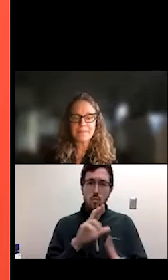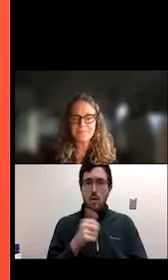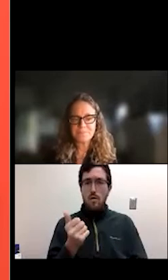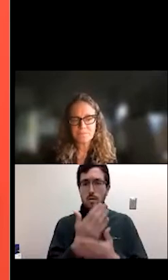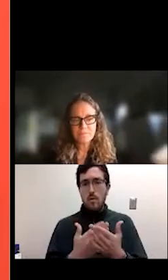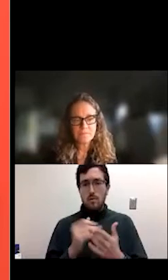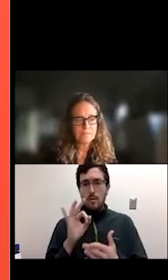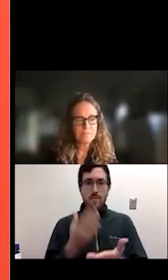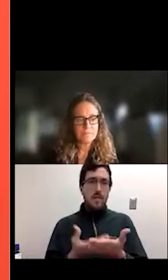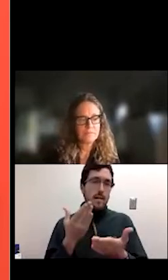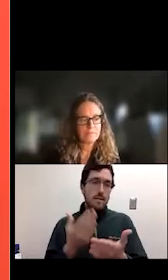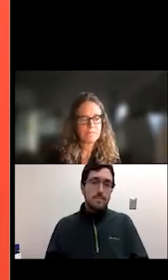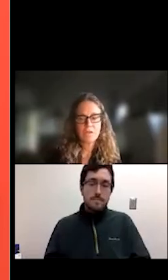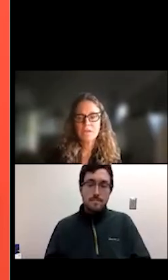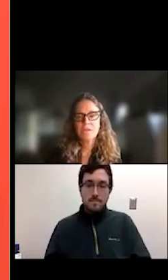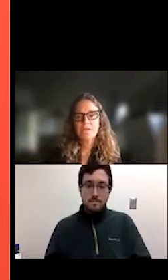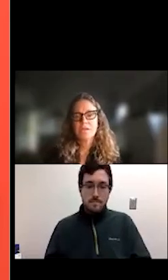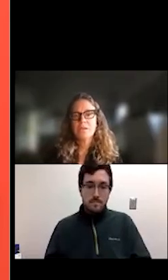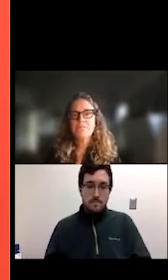of validity.